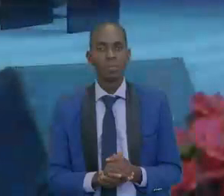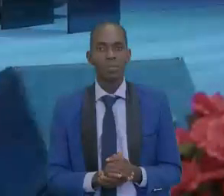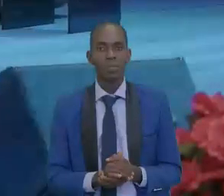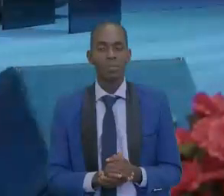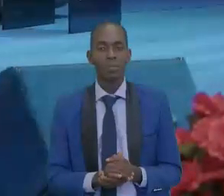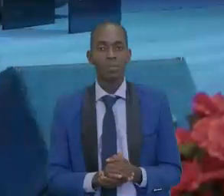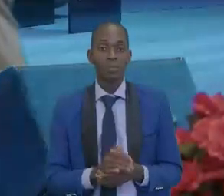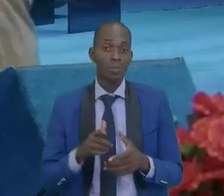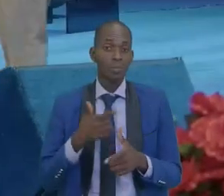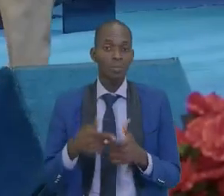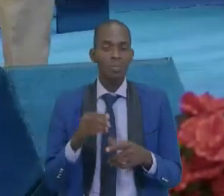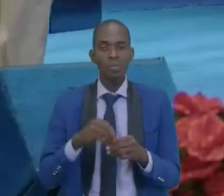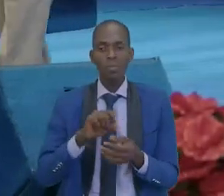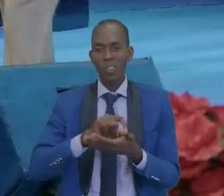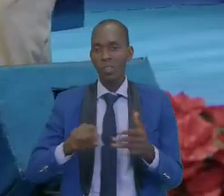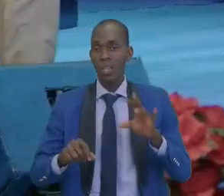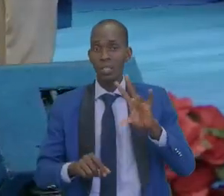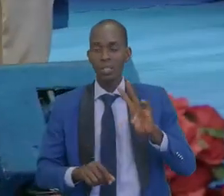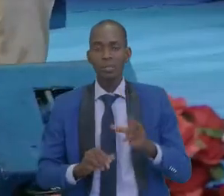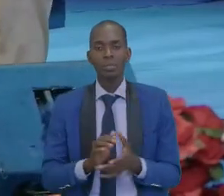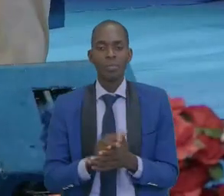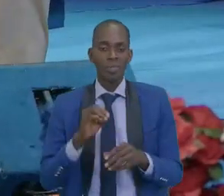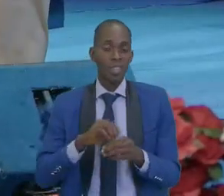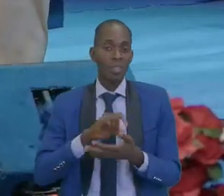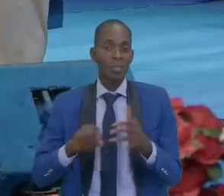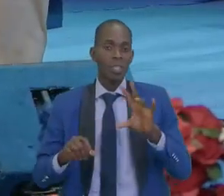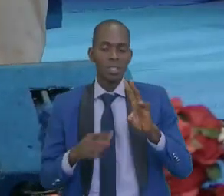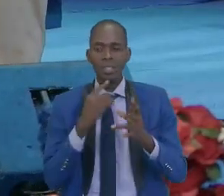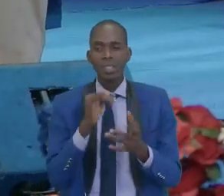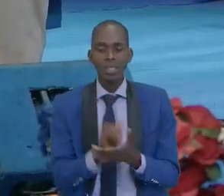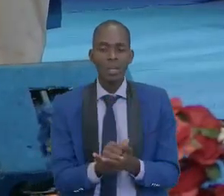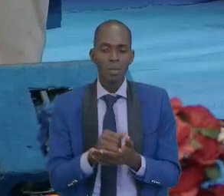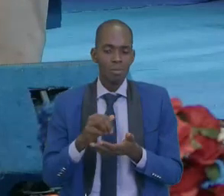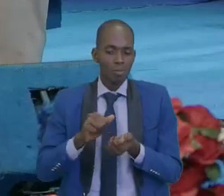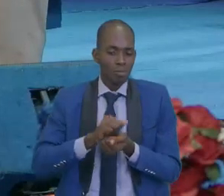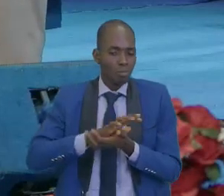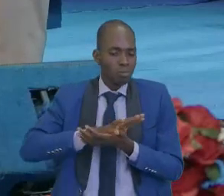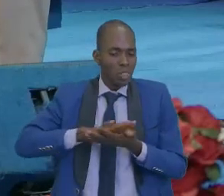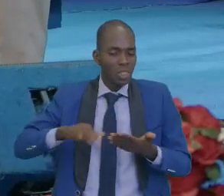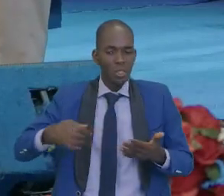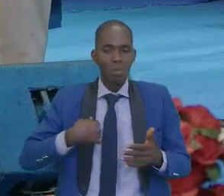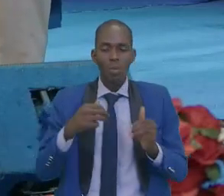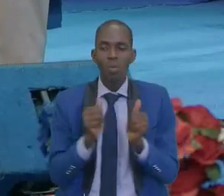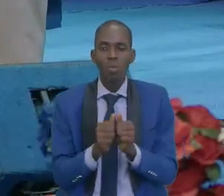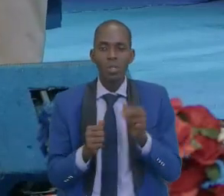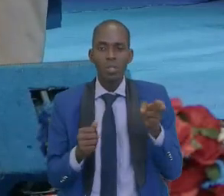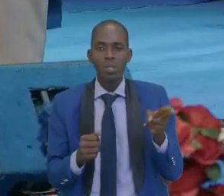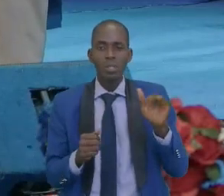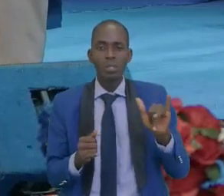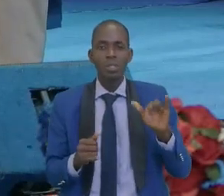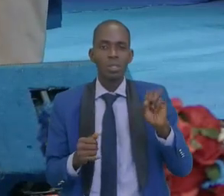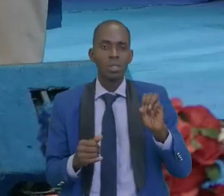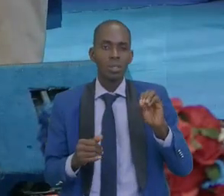Then in verse 7, it says, purge me with hyssop and I shall be clean.